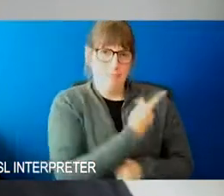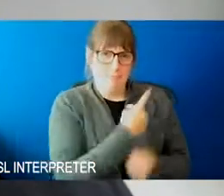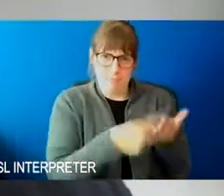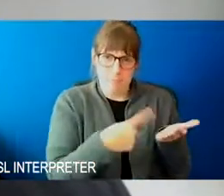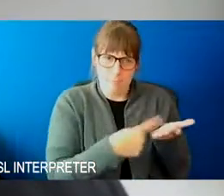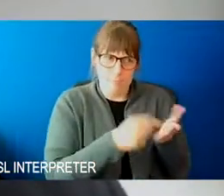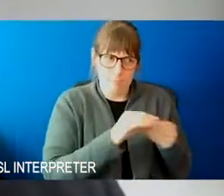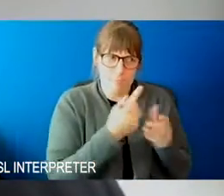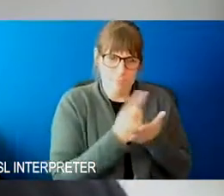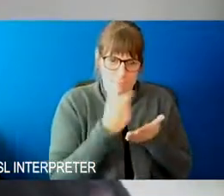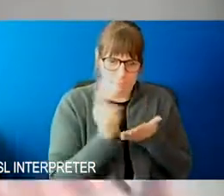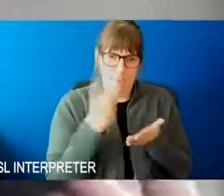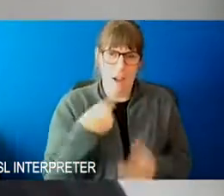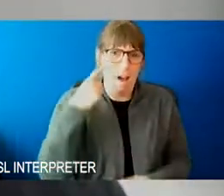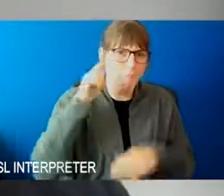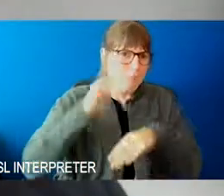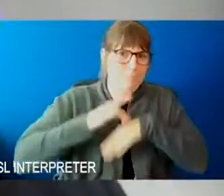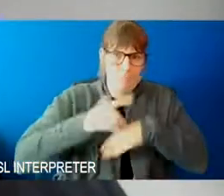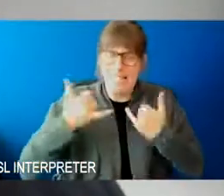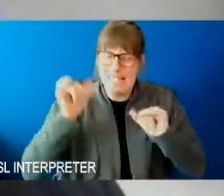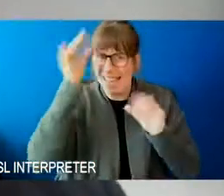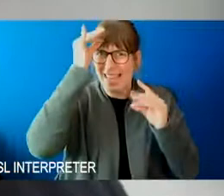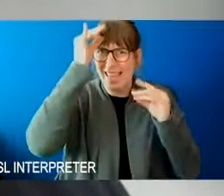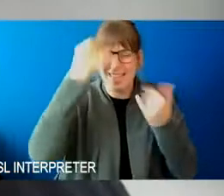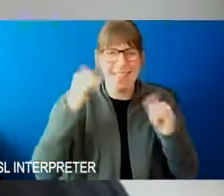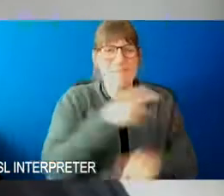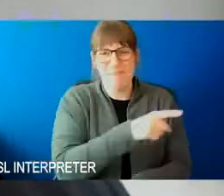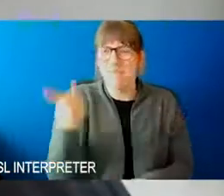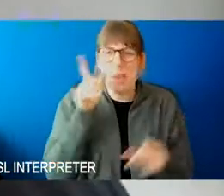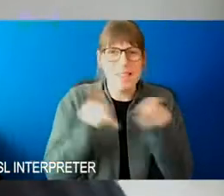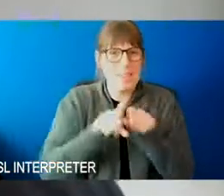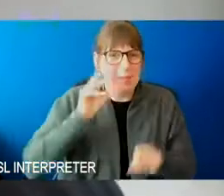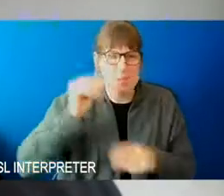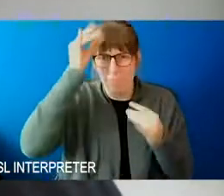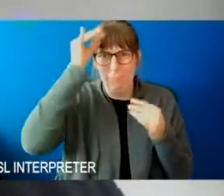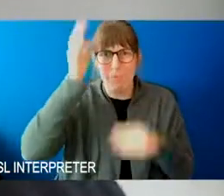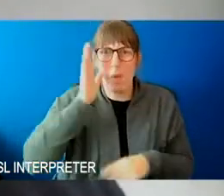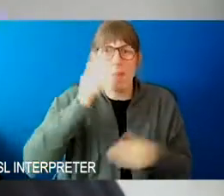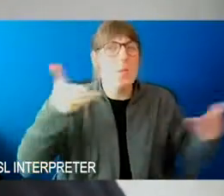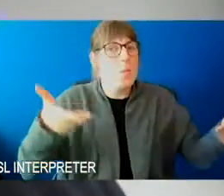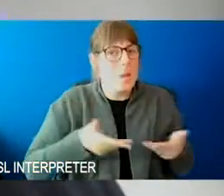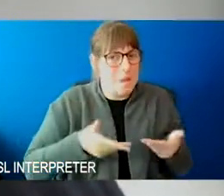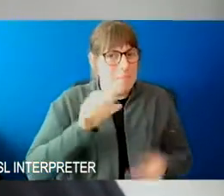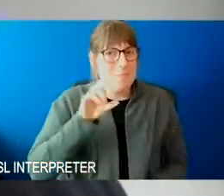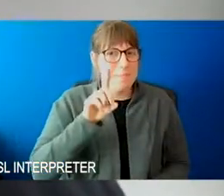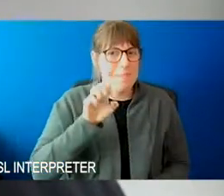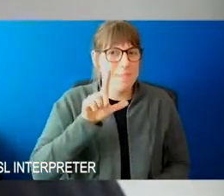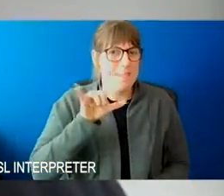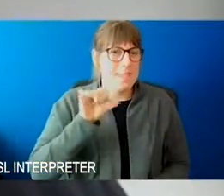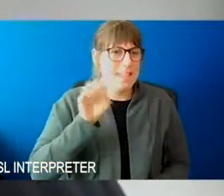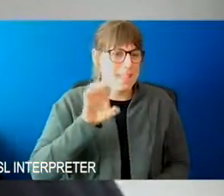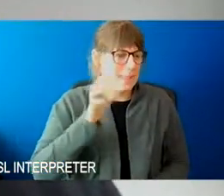I spoke with her a few weeks ago, I haven't stopped thinking about some of these ideas, and I know that you will have the same experience.